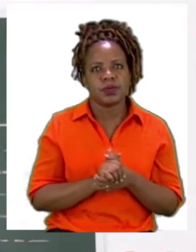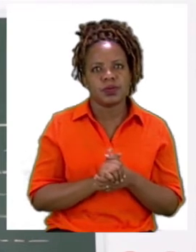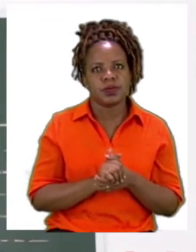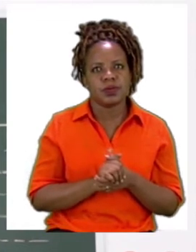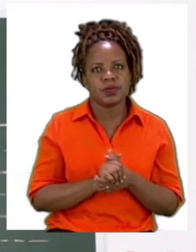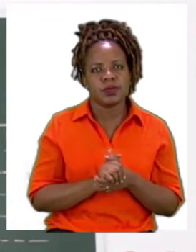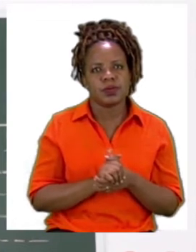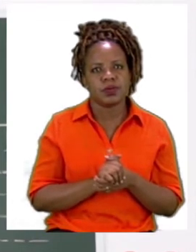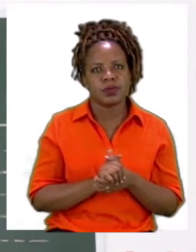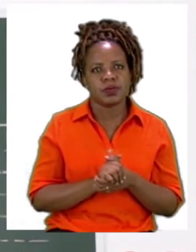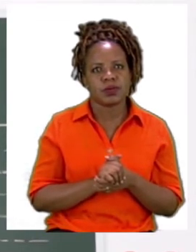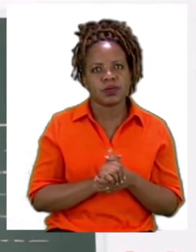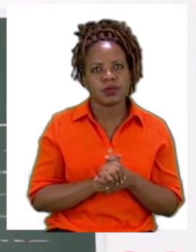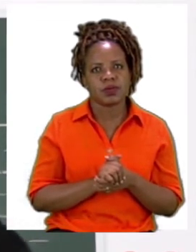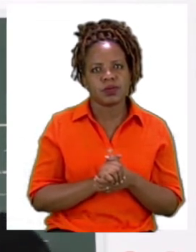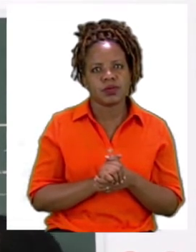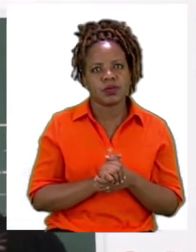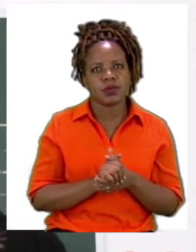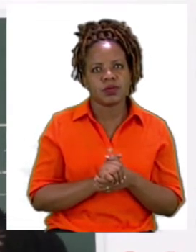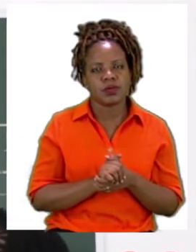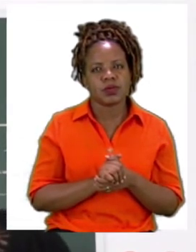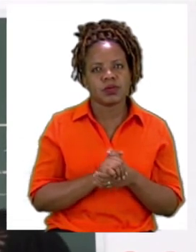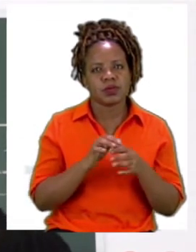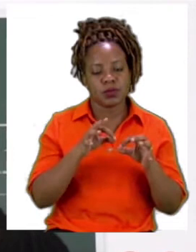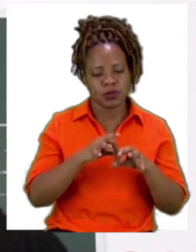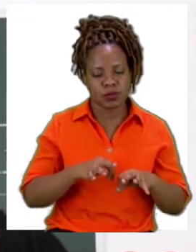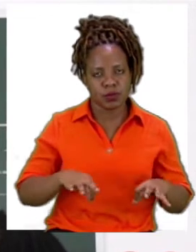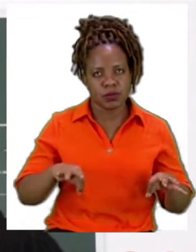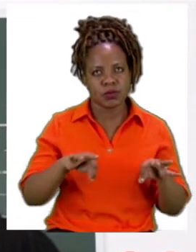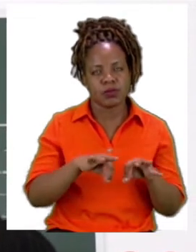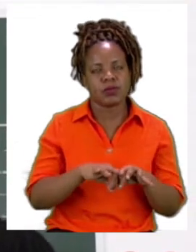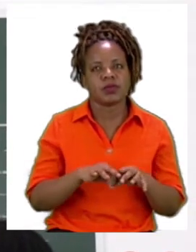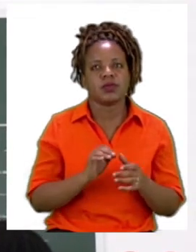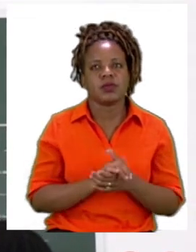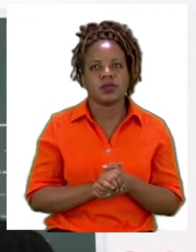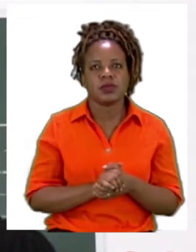last word that we agreed on is the word farm.